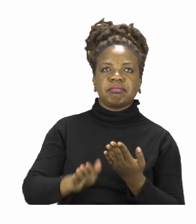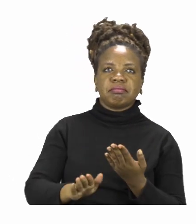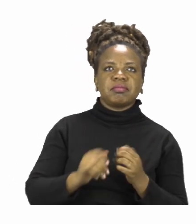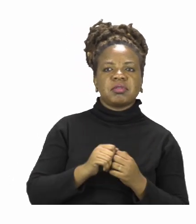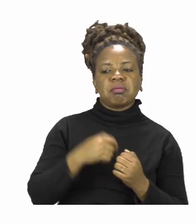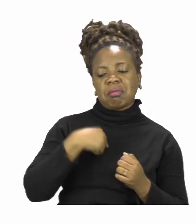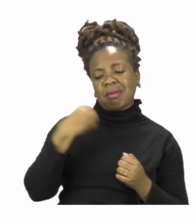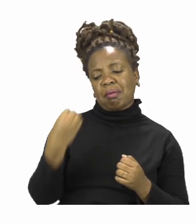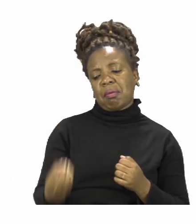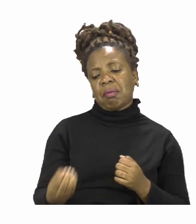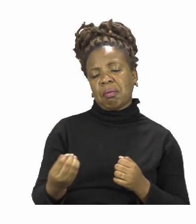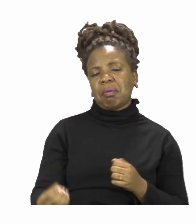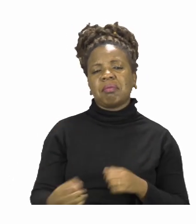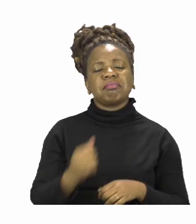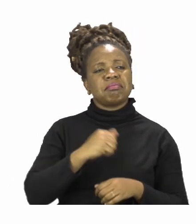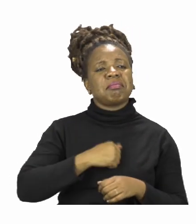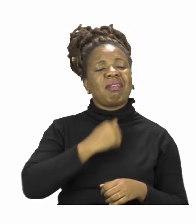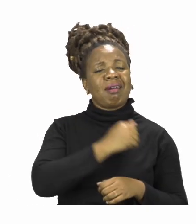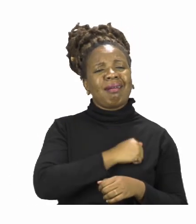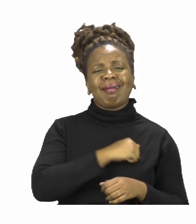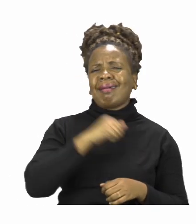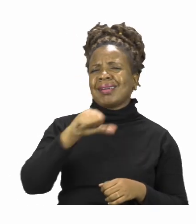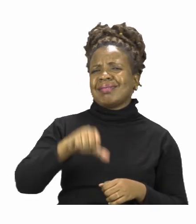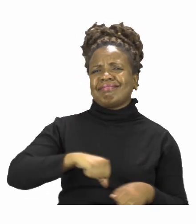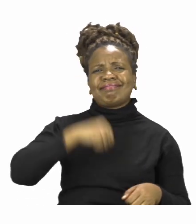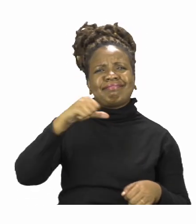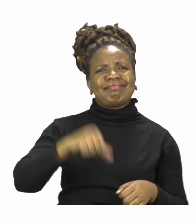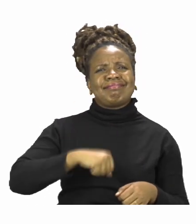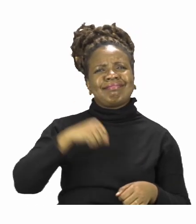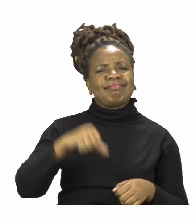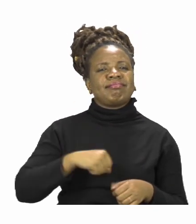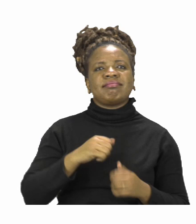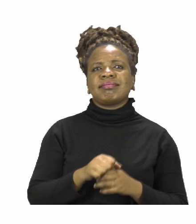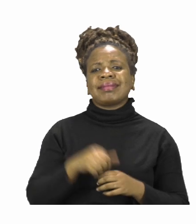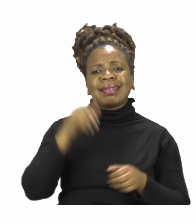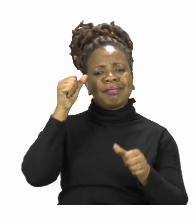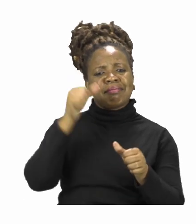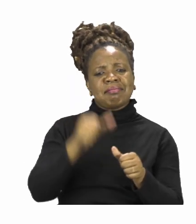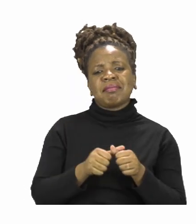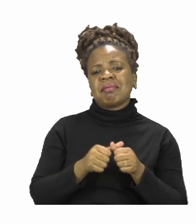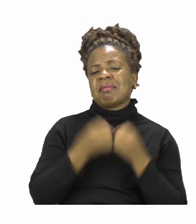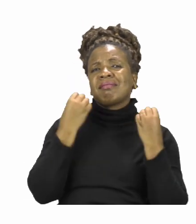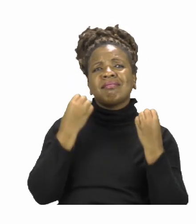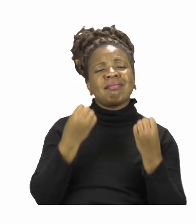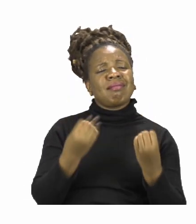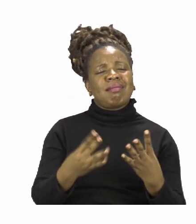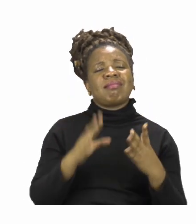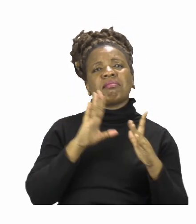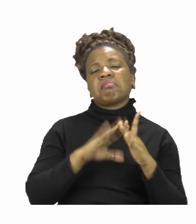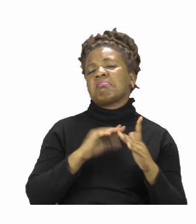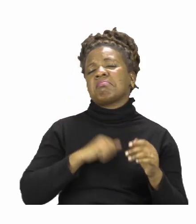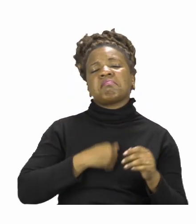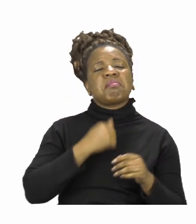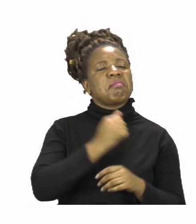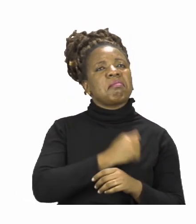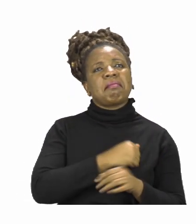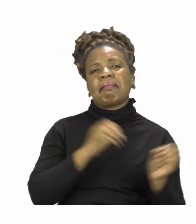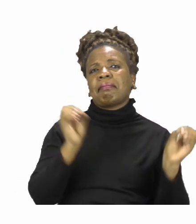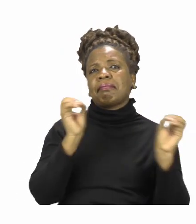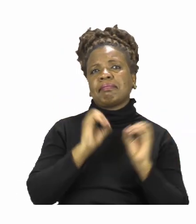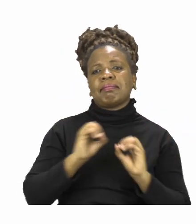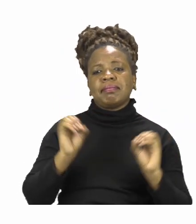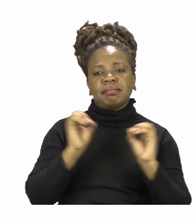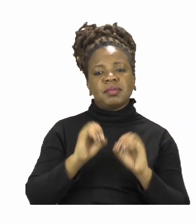was very ill. I can't remember much about her. The important thing is that I